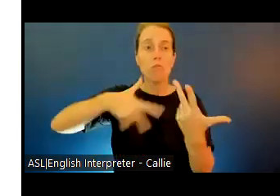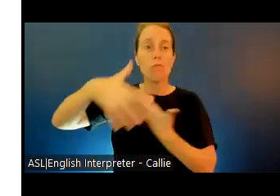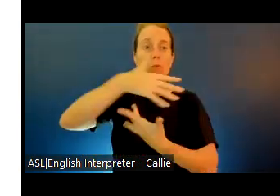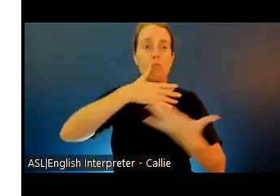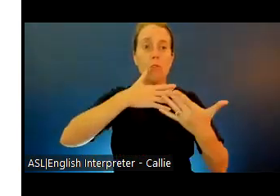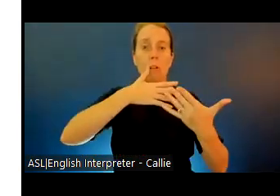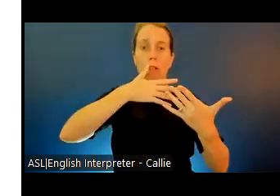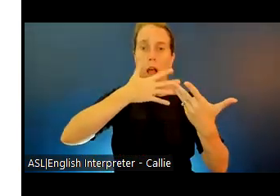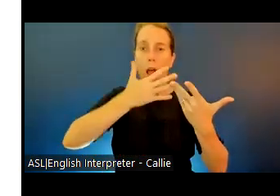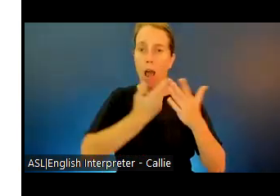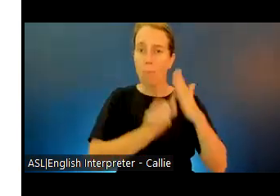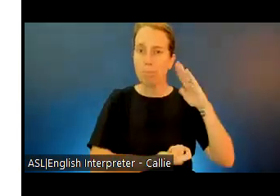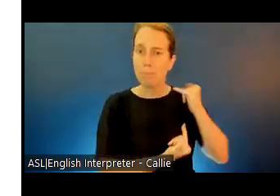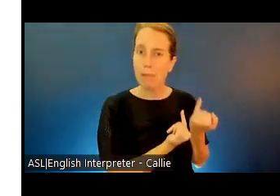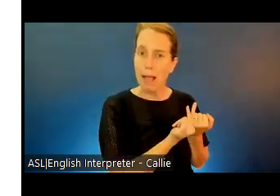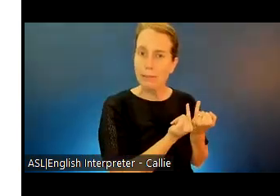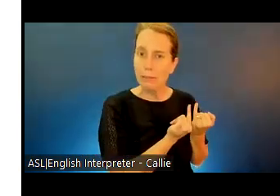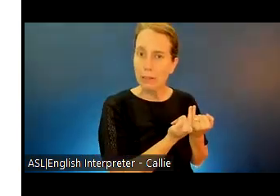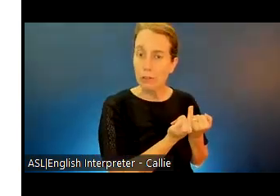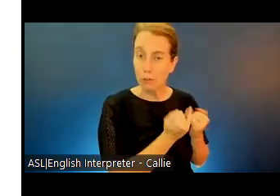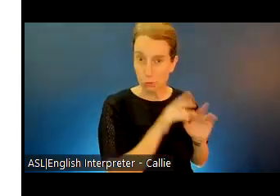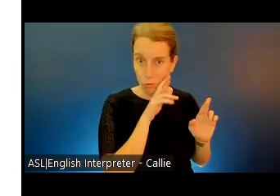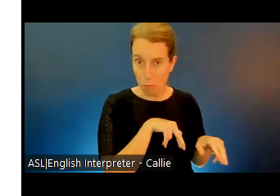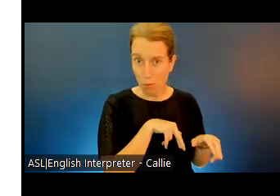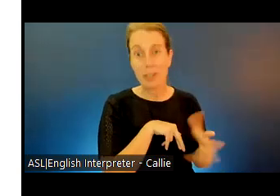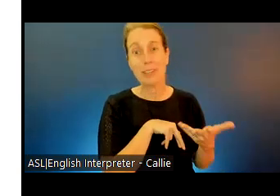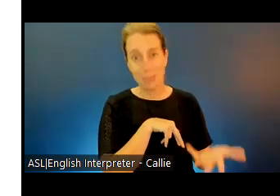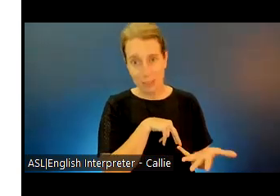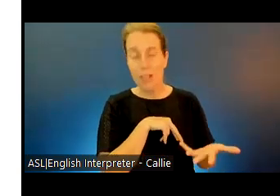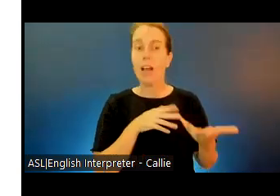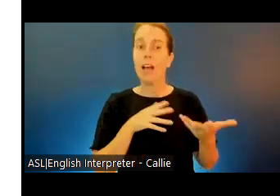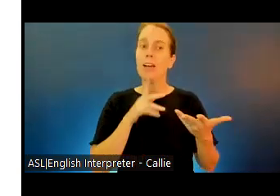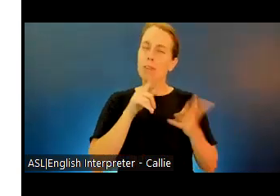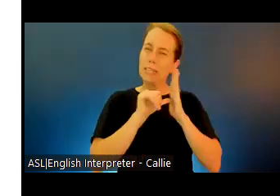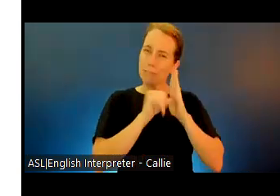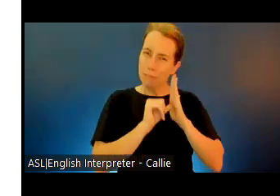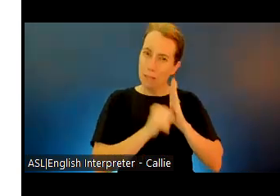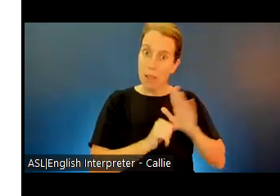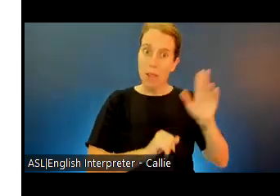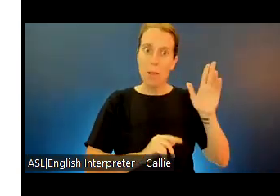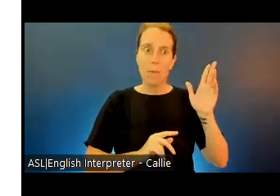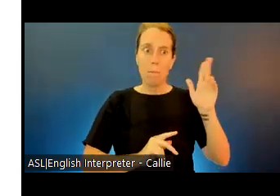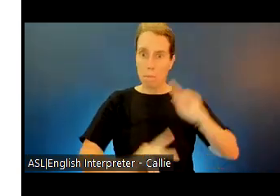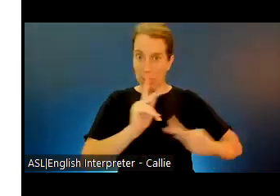key things such as people needing access to technology education, access